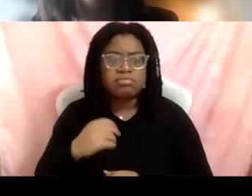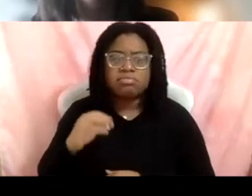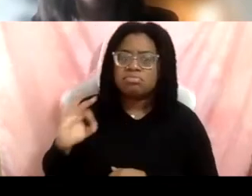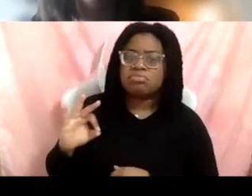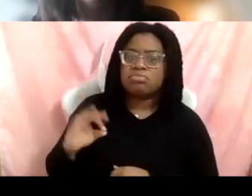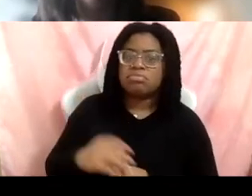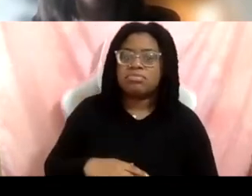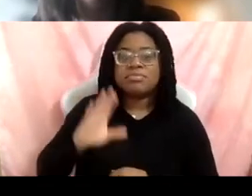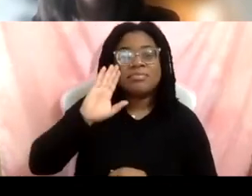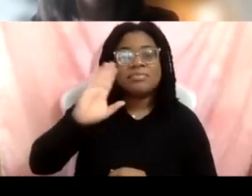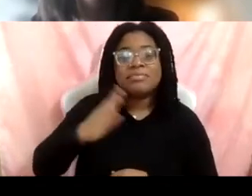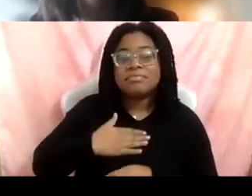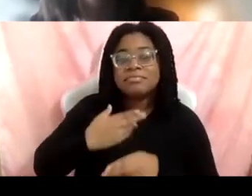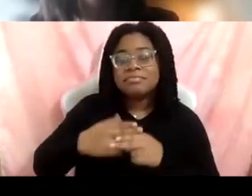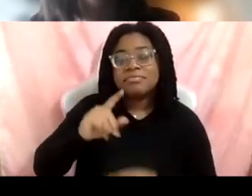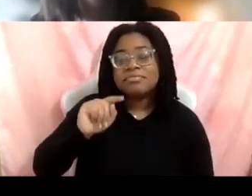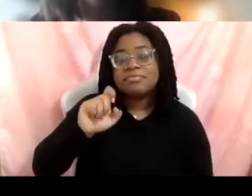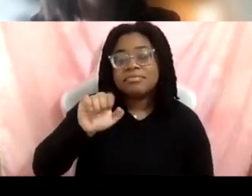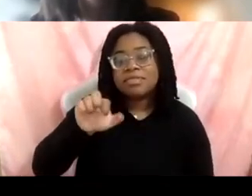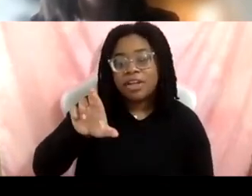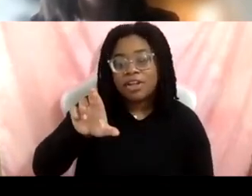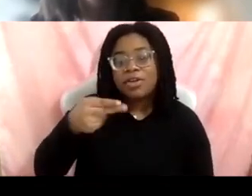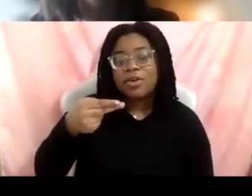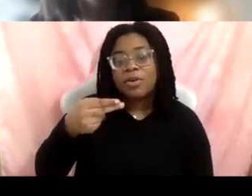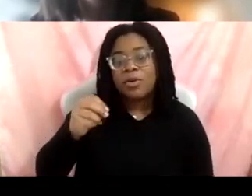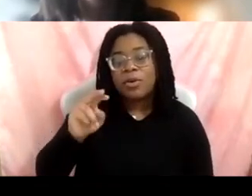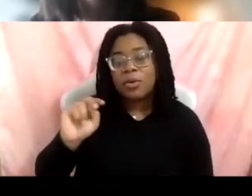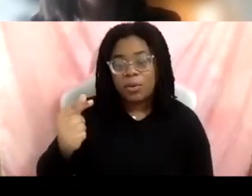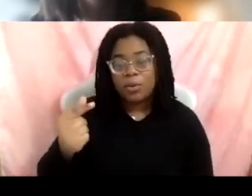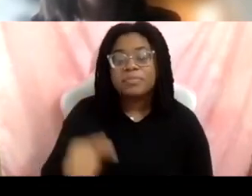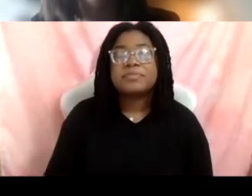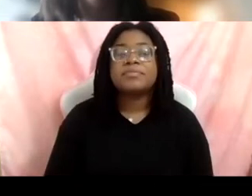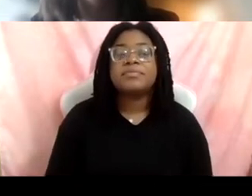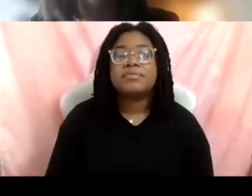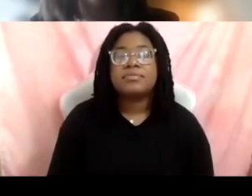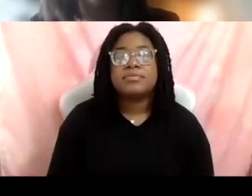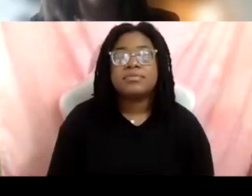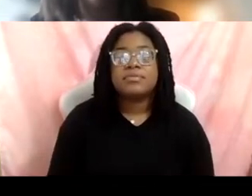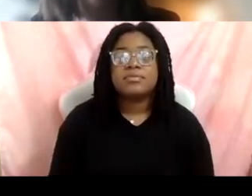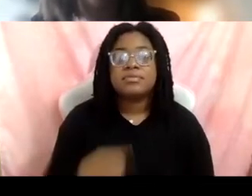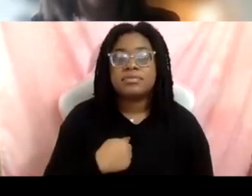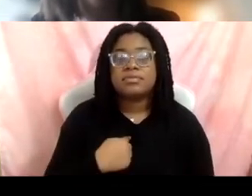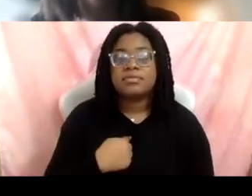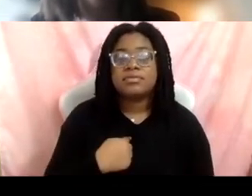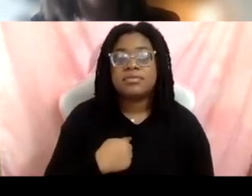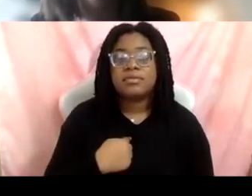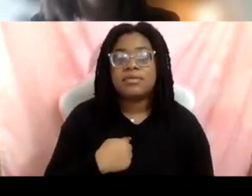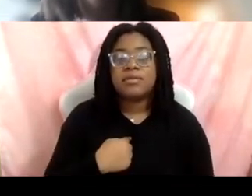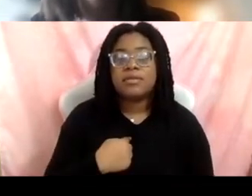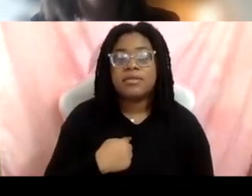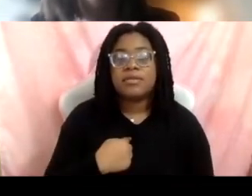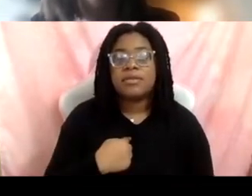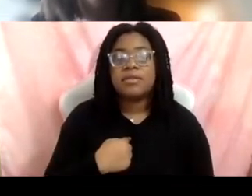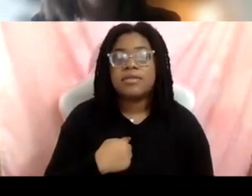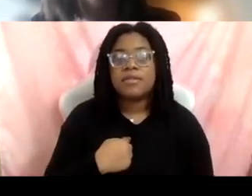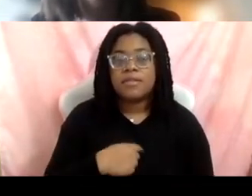Okay. Hi, my name is Tyler Hoog. I am currently, I also have a top knot.